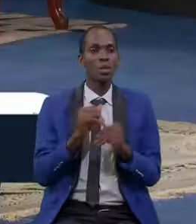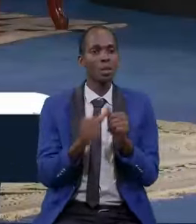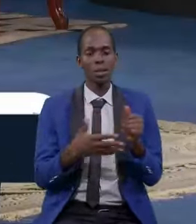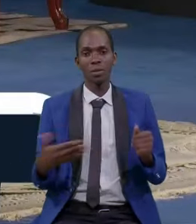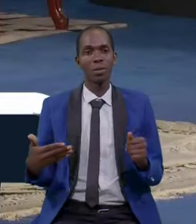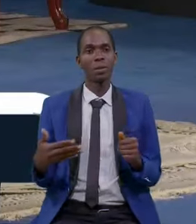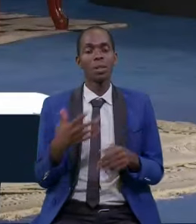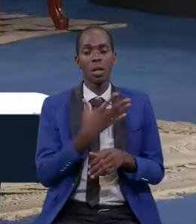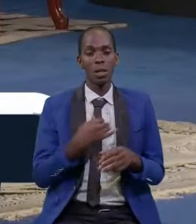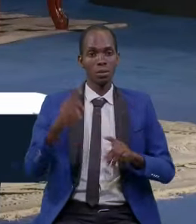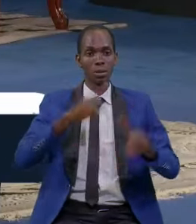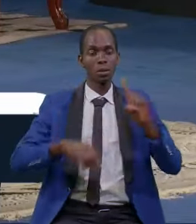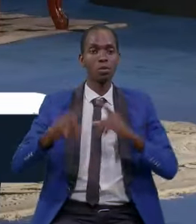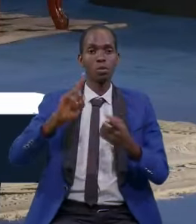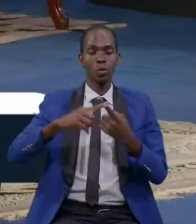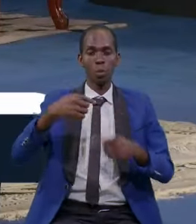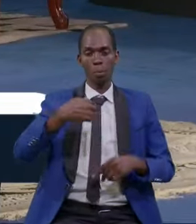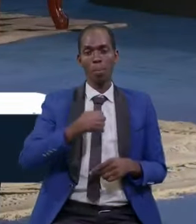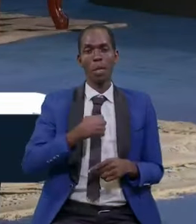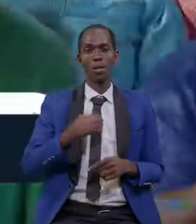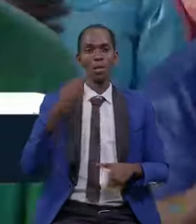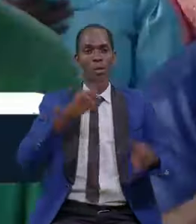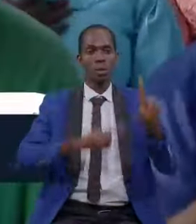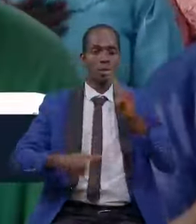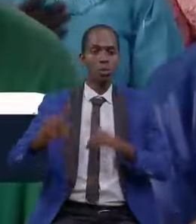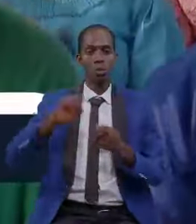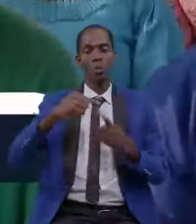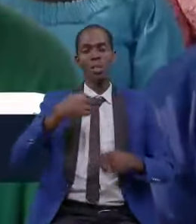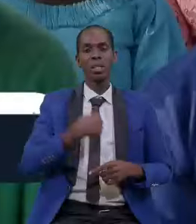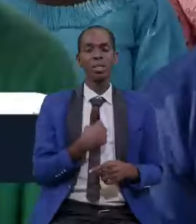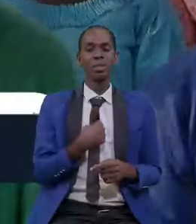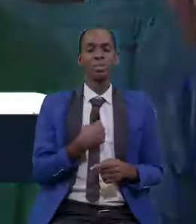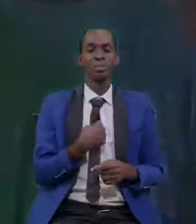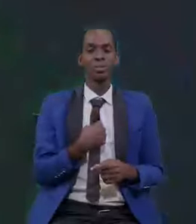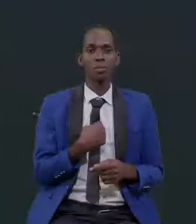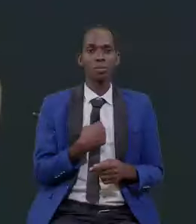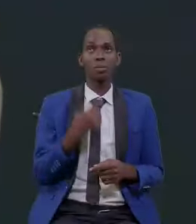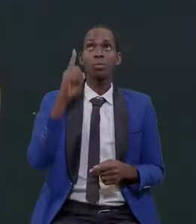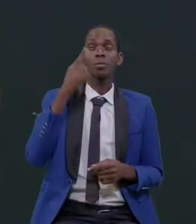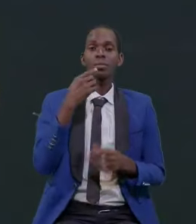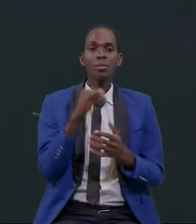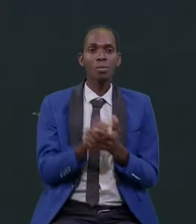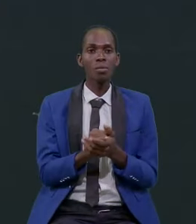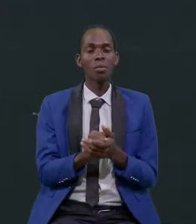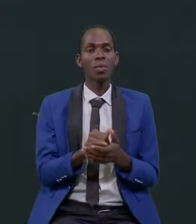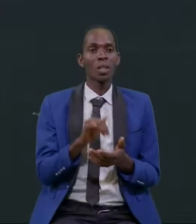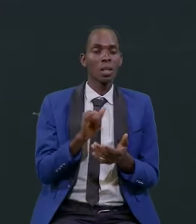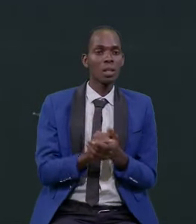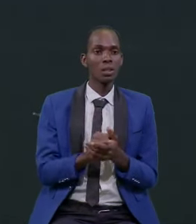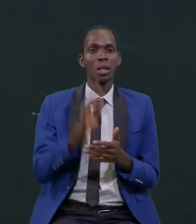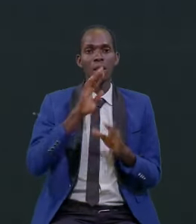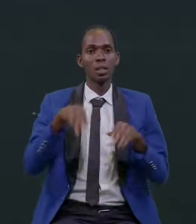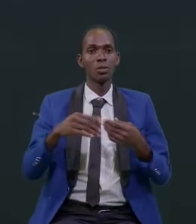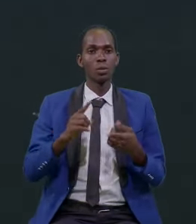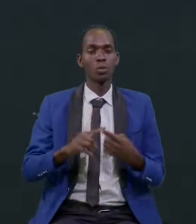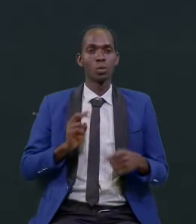me. Say it aloud to me. It said, whereby are given unto us, unto